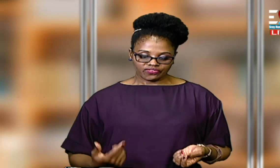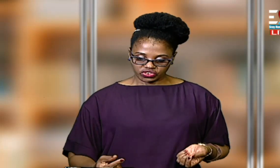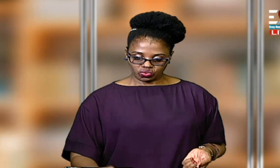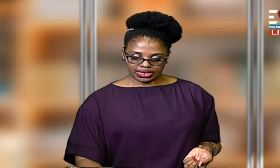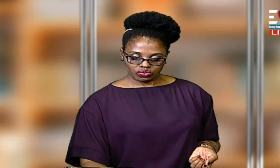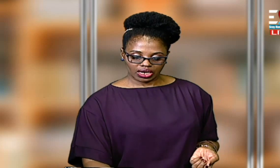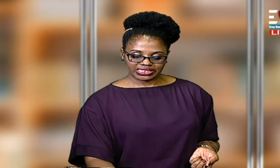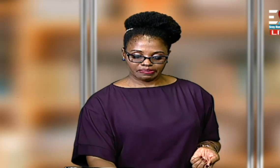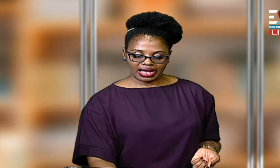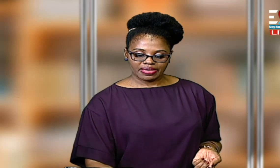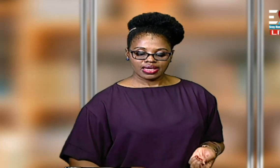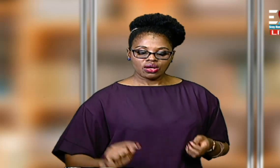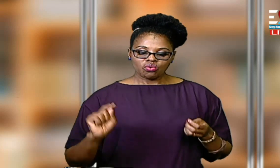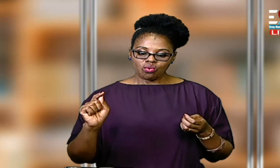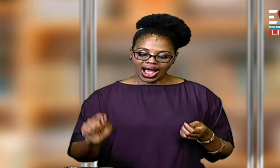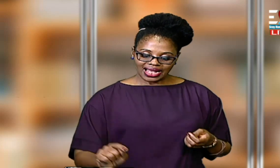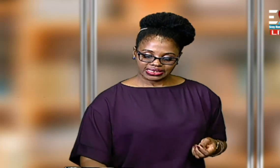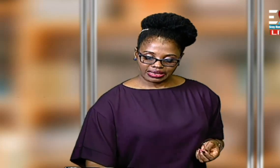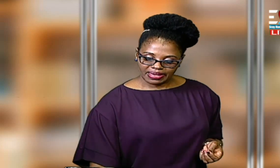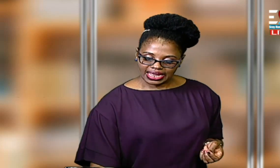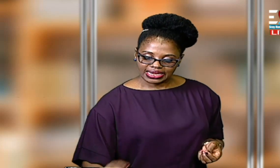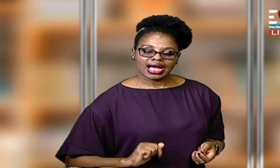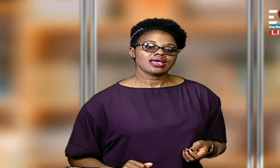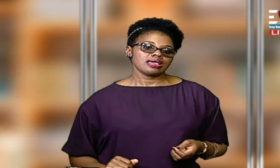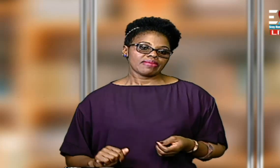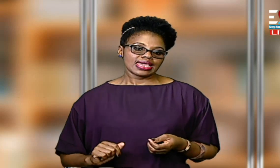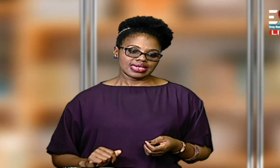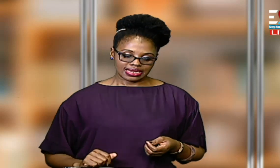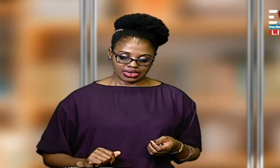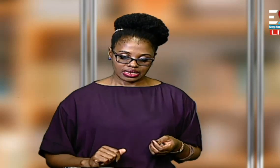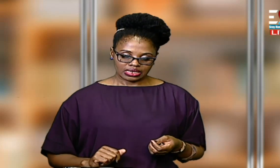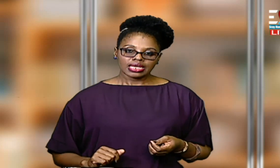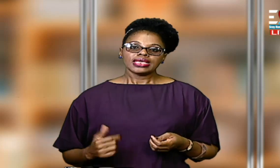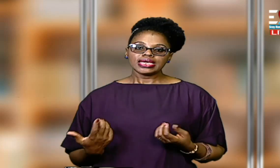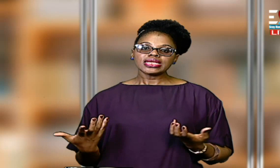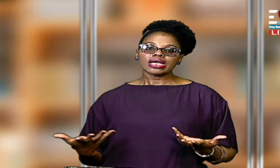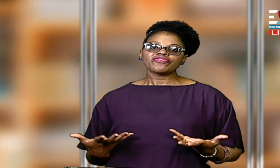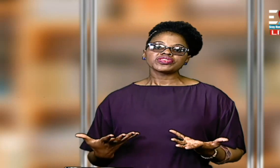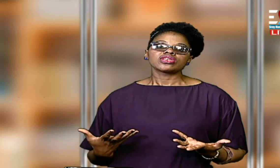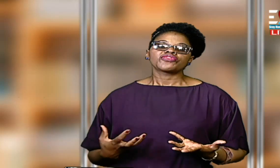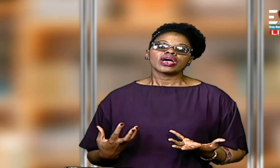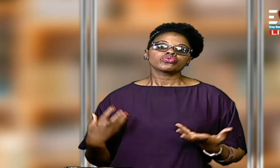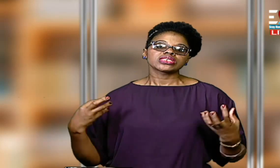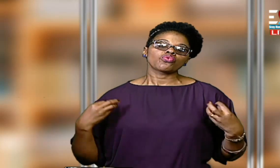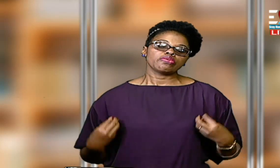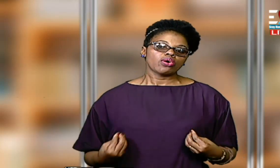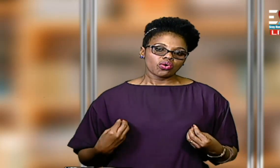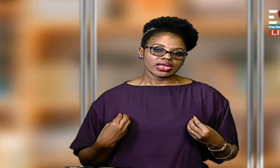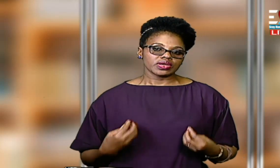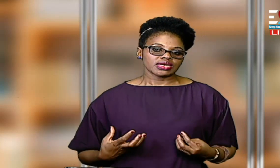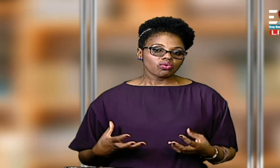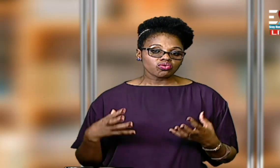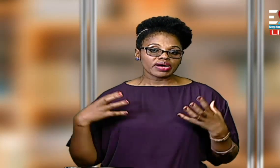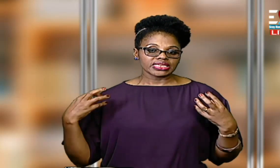Utawuthini ke mfunzi wena? Utawuthi babe wasebenta emayini. Yini ke mfunzi lekufuna ukuthi